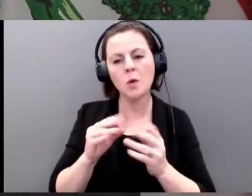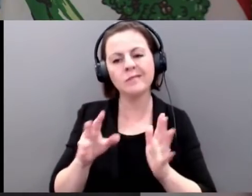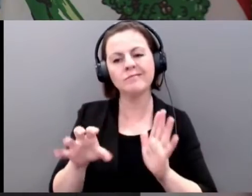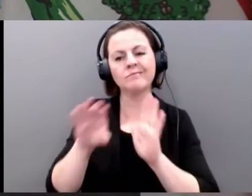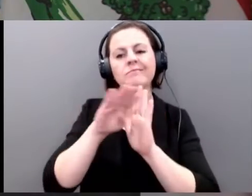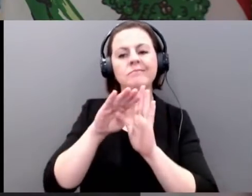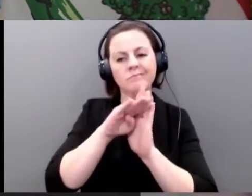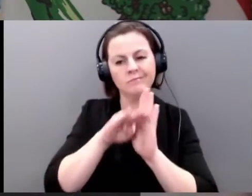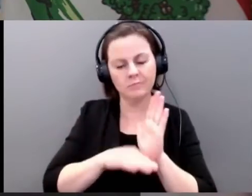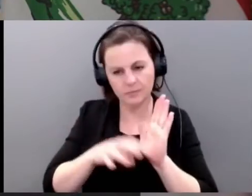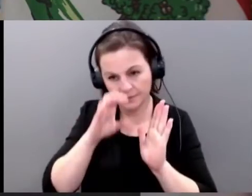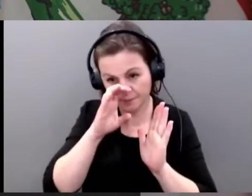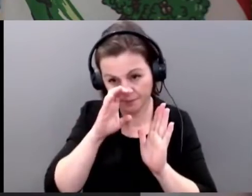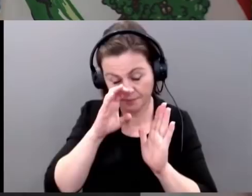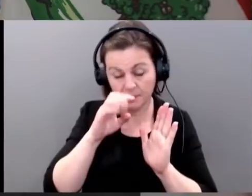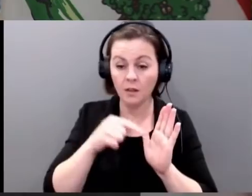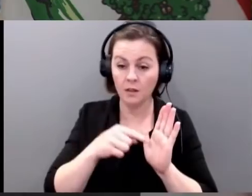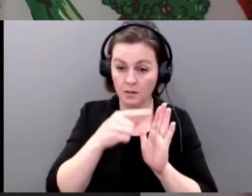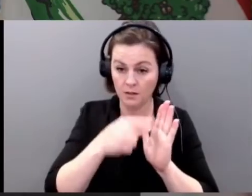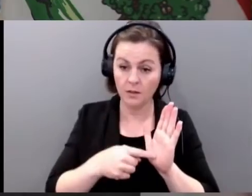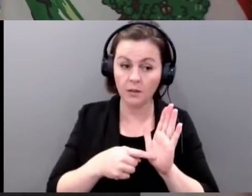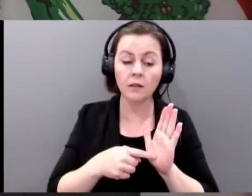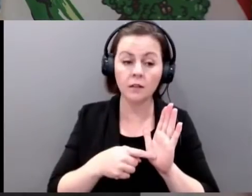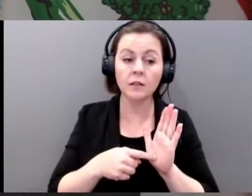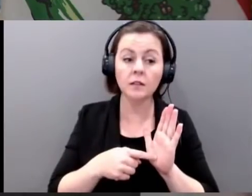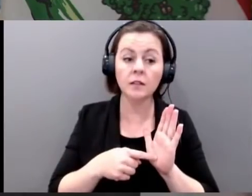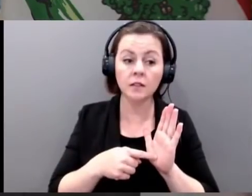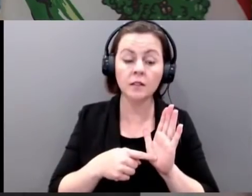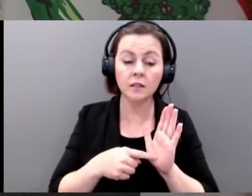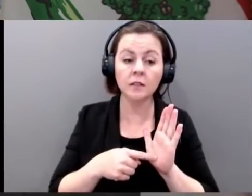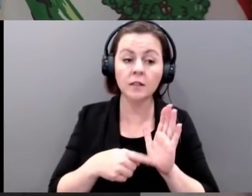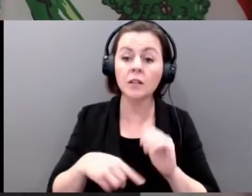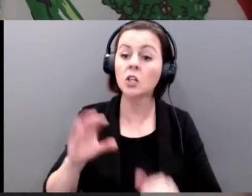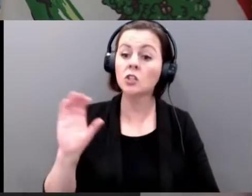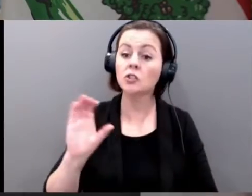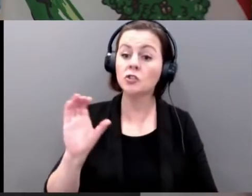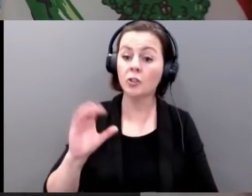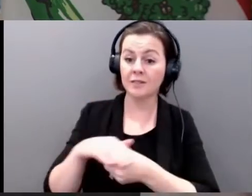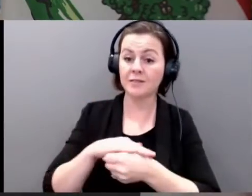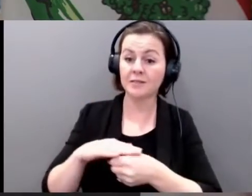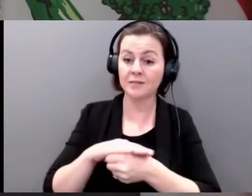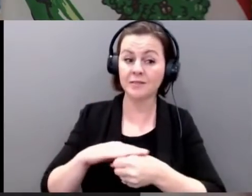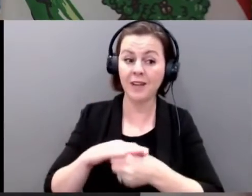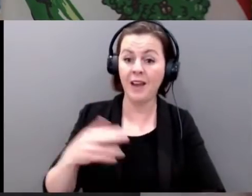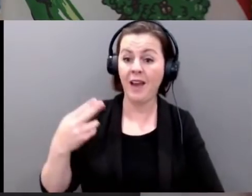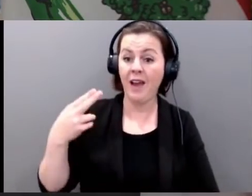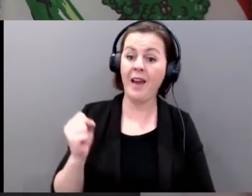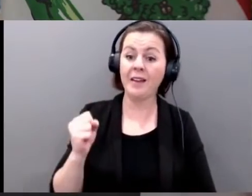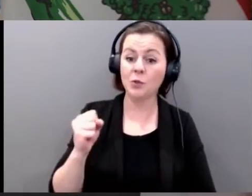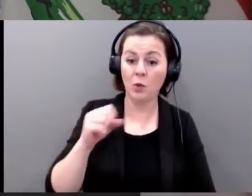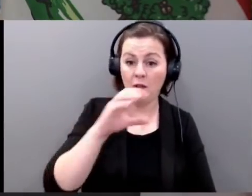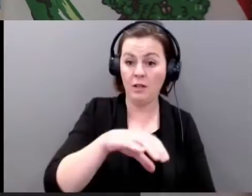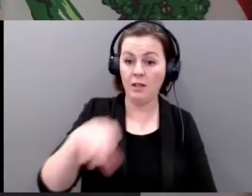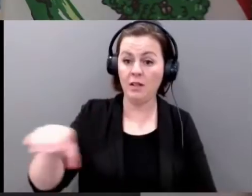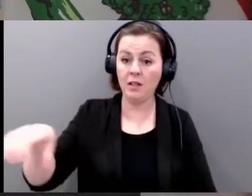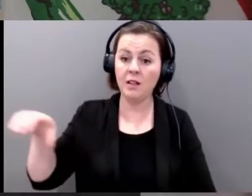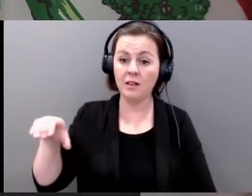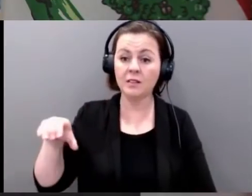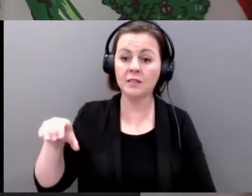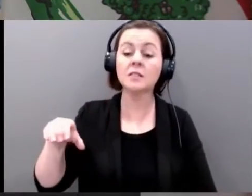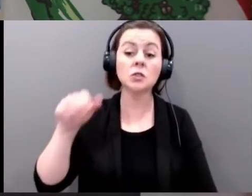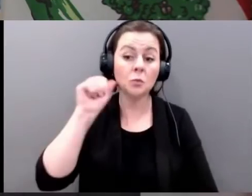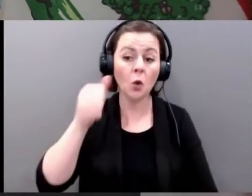these restrictions, 4 high schools in the Charlottetown area are moving to online learning effective